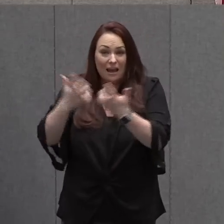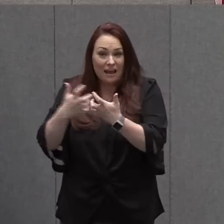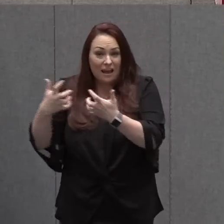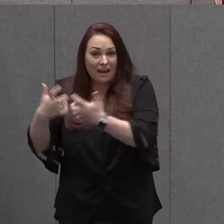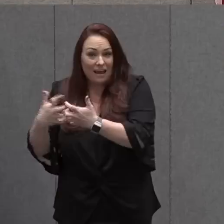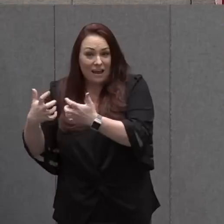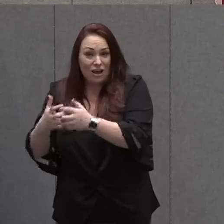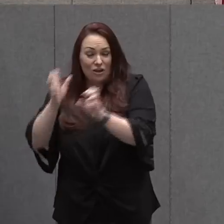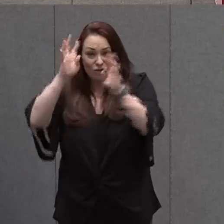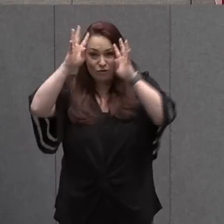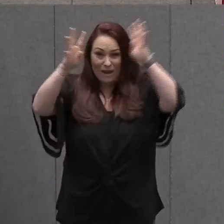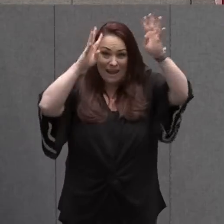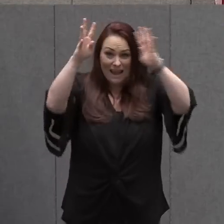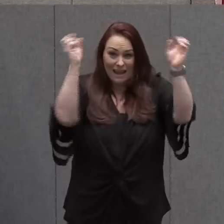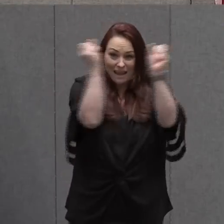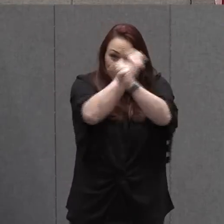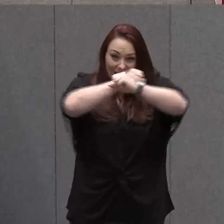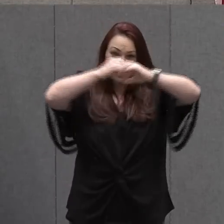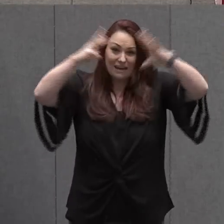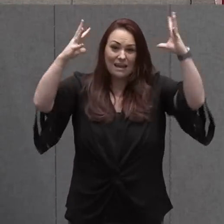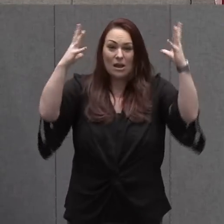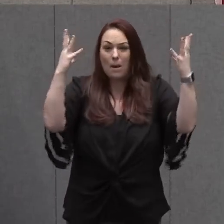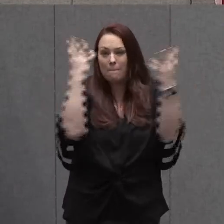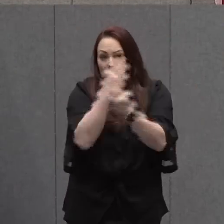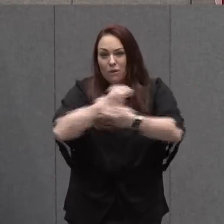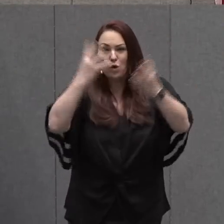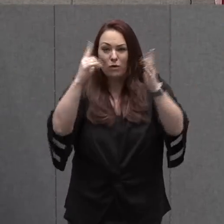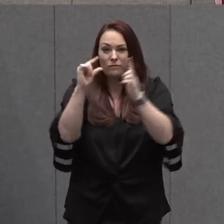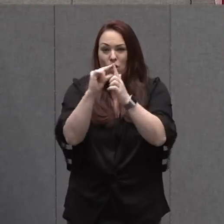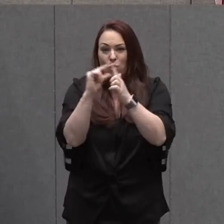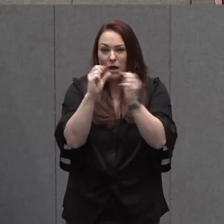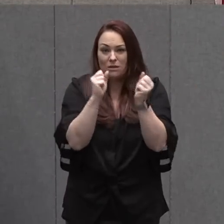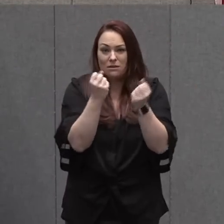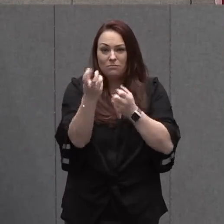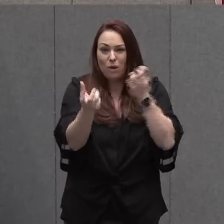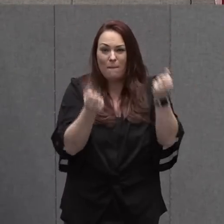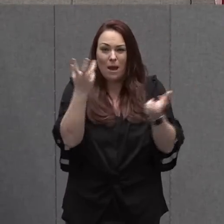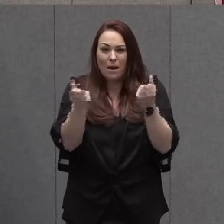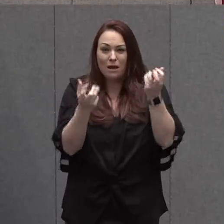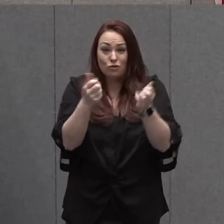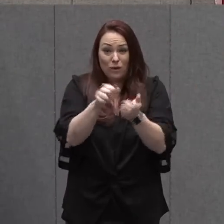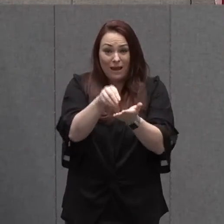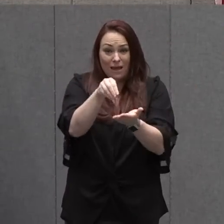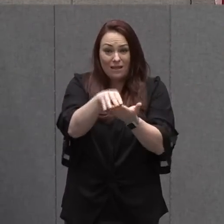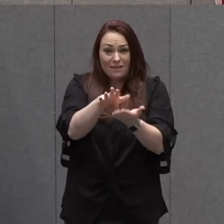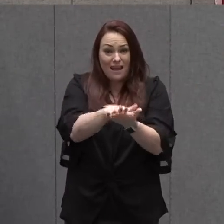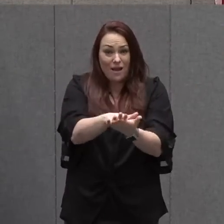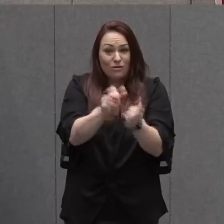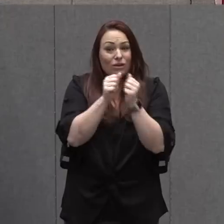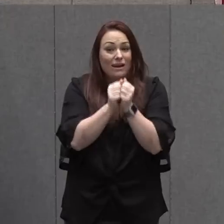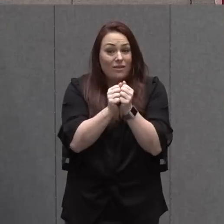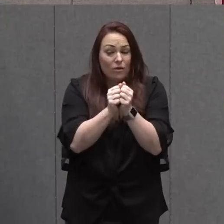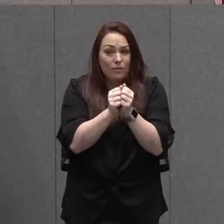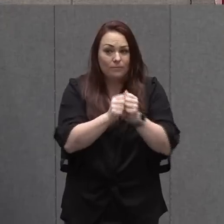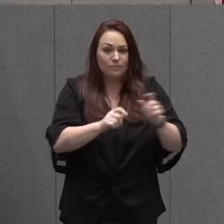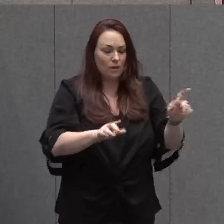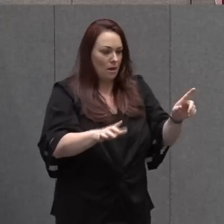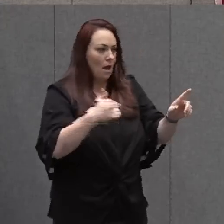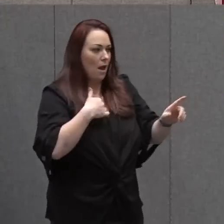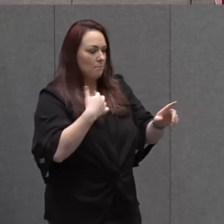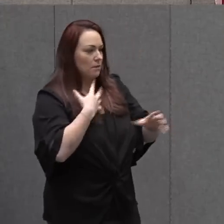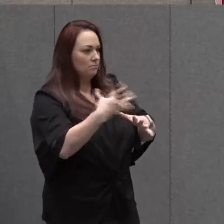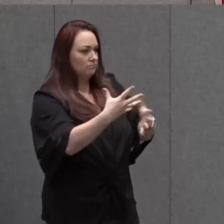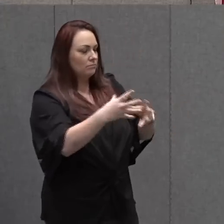come together. Oh, romantic. Okay, I'm going to take something you just said. What? And show you and use it to